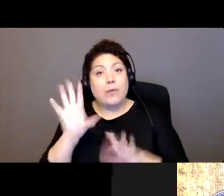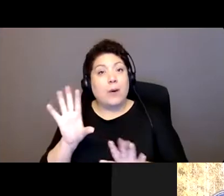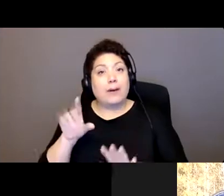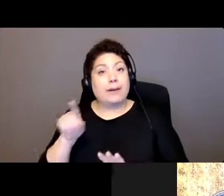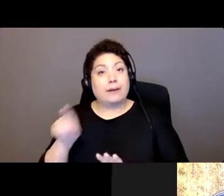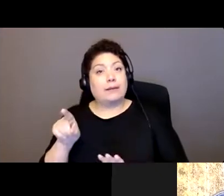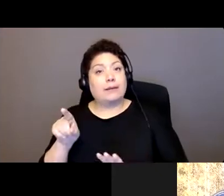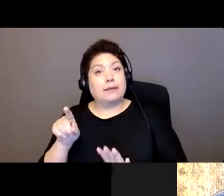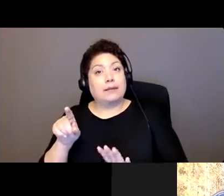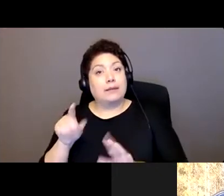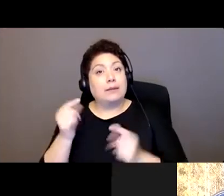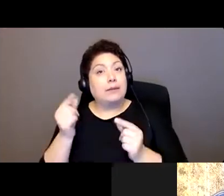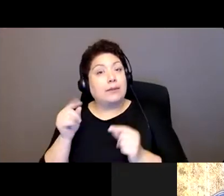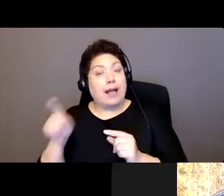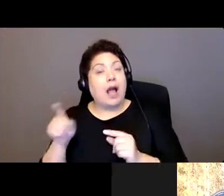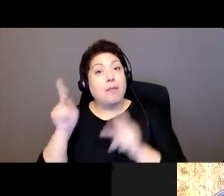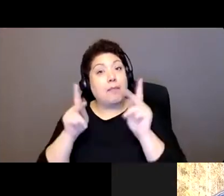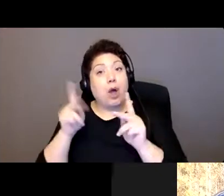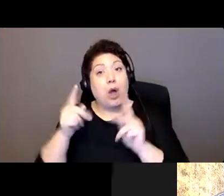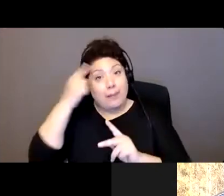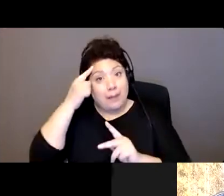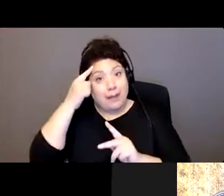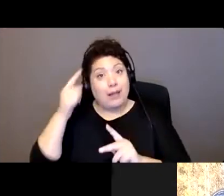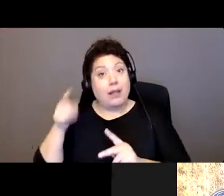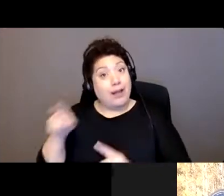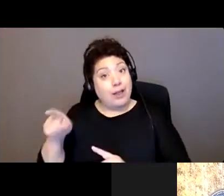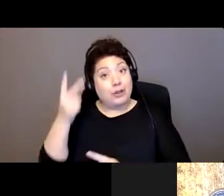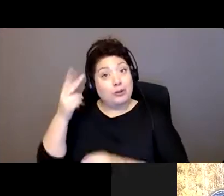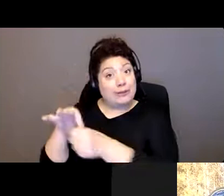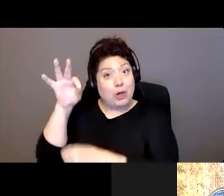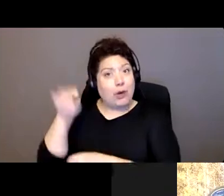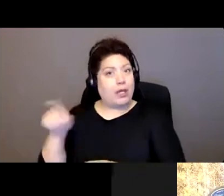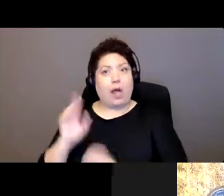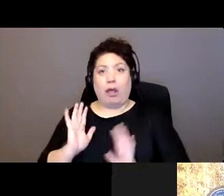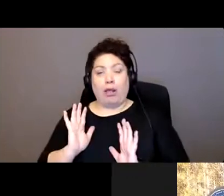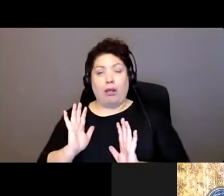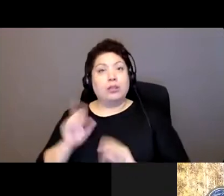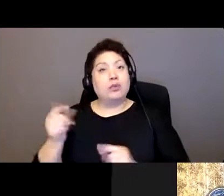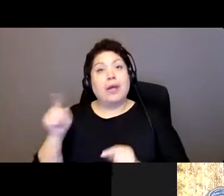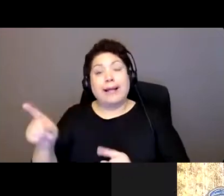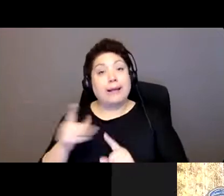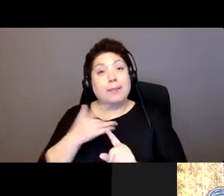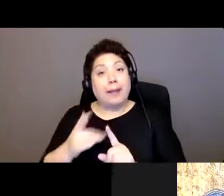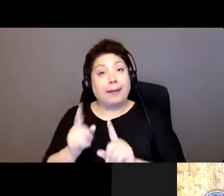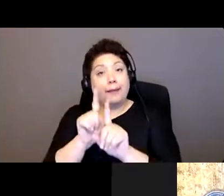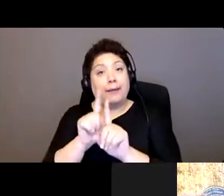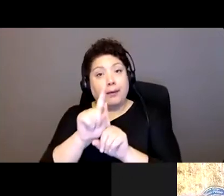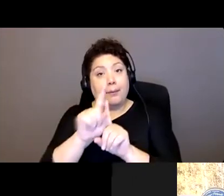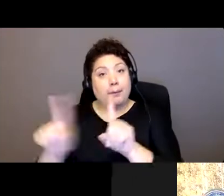two-spirit people when they walk with me. So they walk behind me or ahead of me or far away from me.